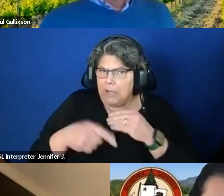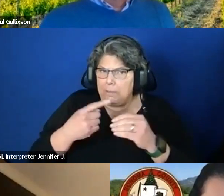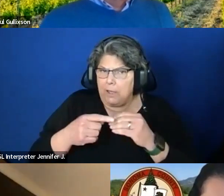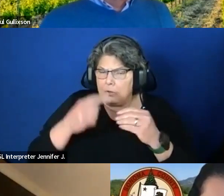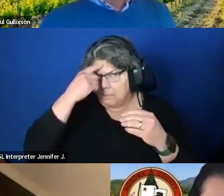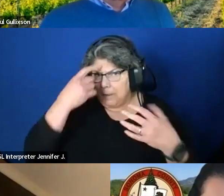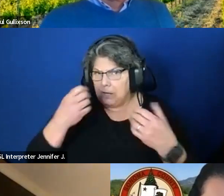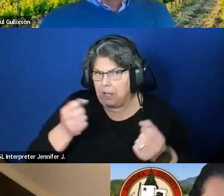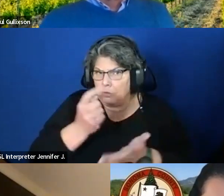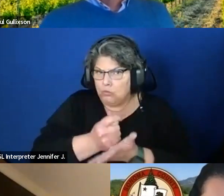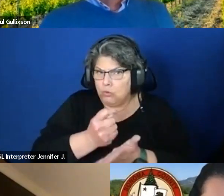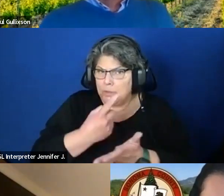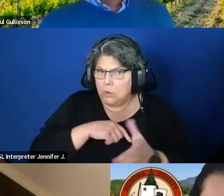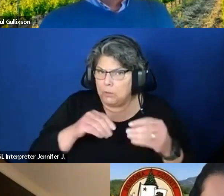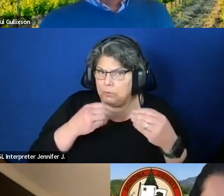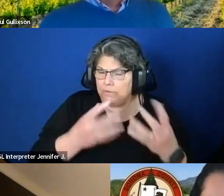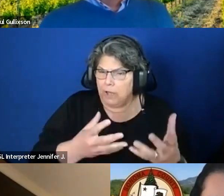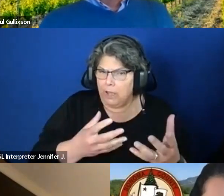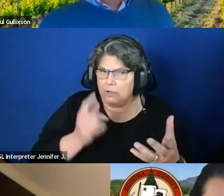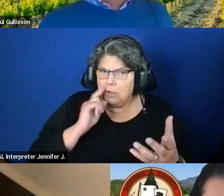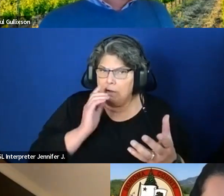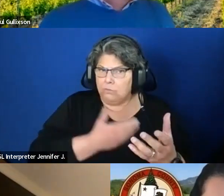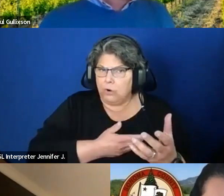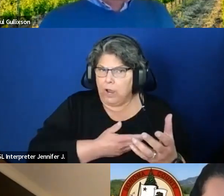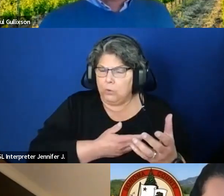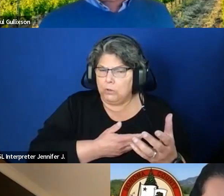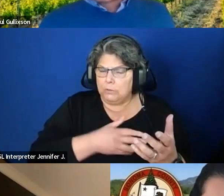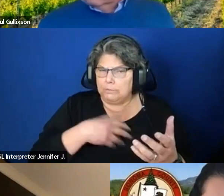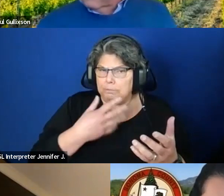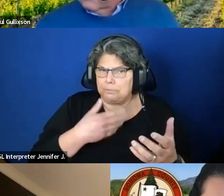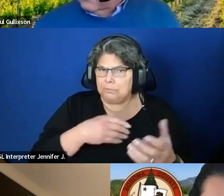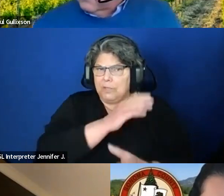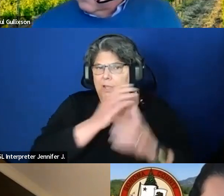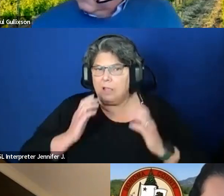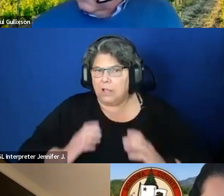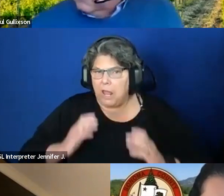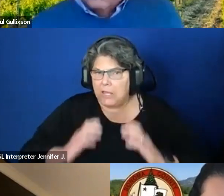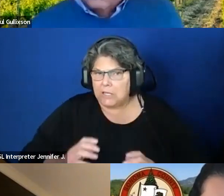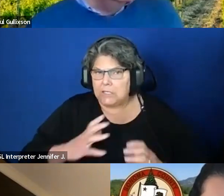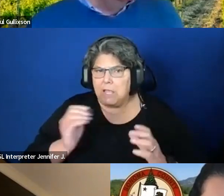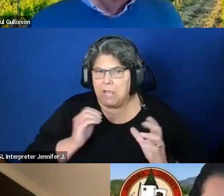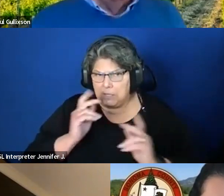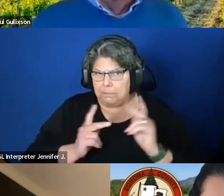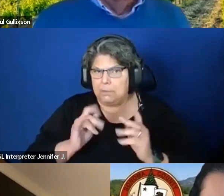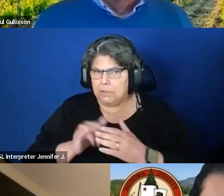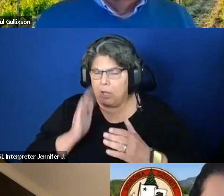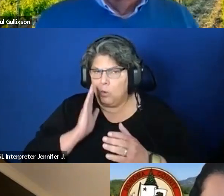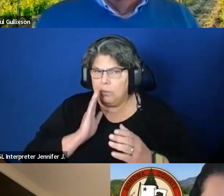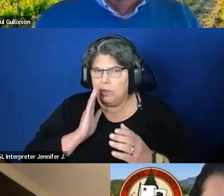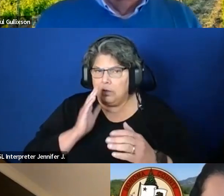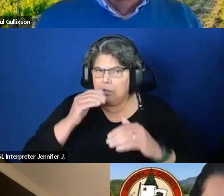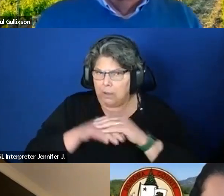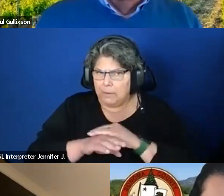health treatment that we provide for our clients and those who will be coming in